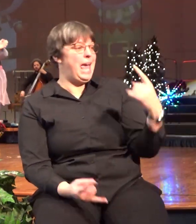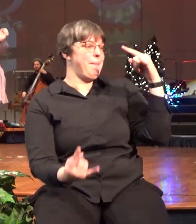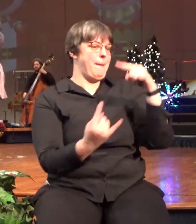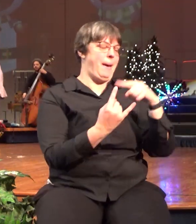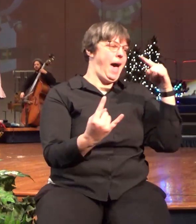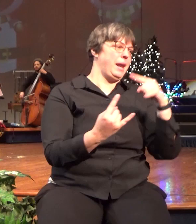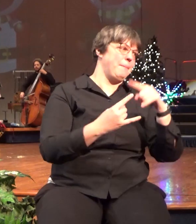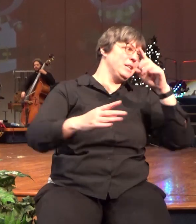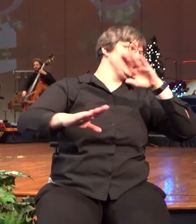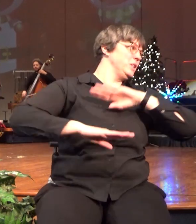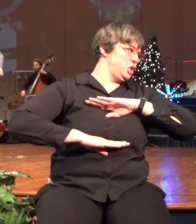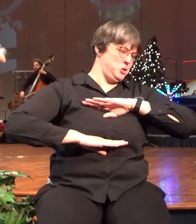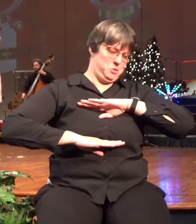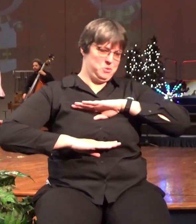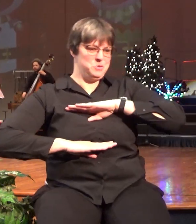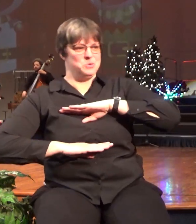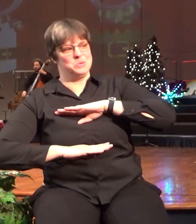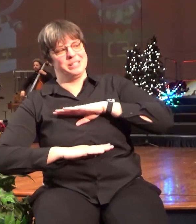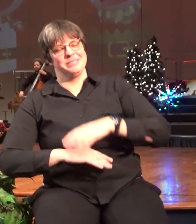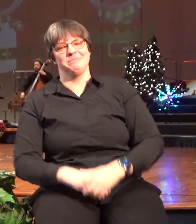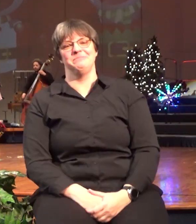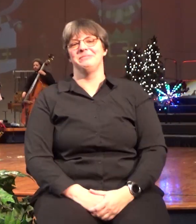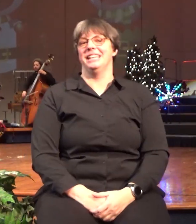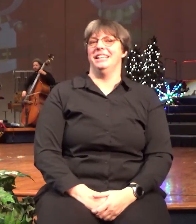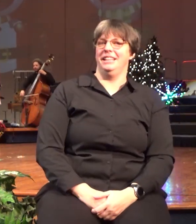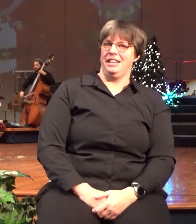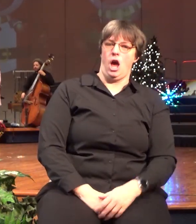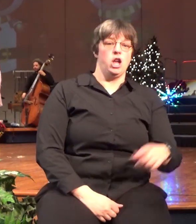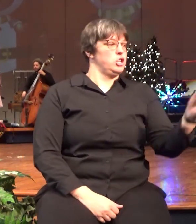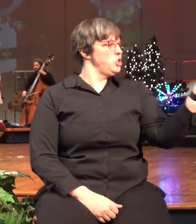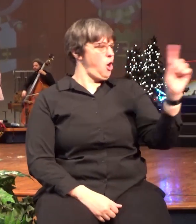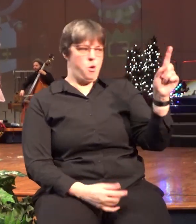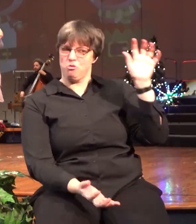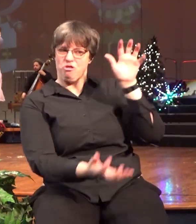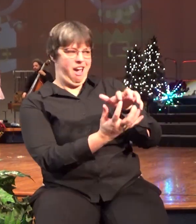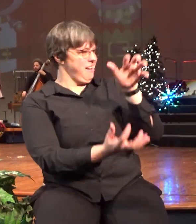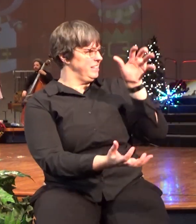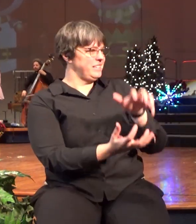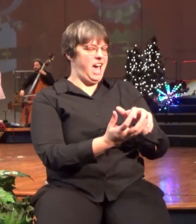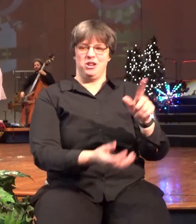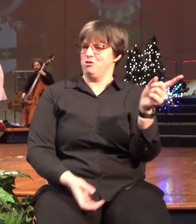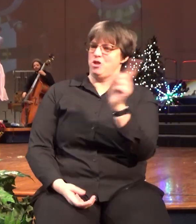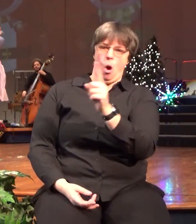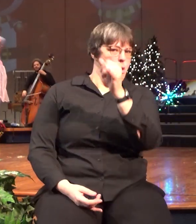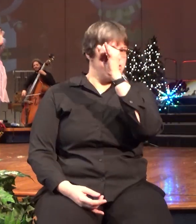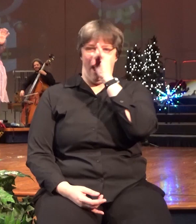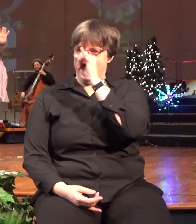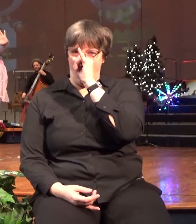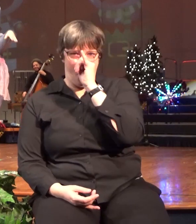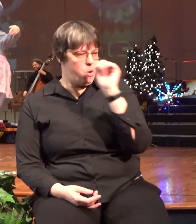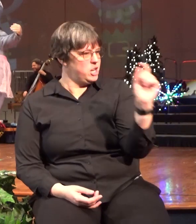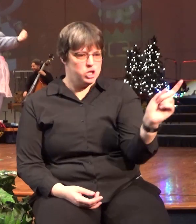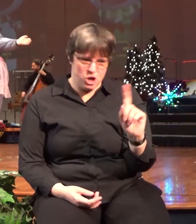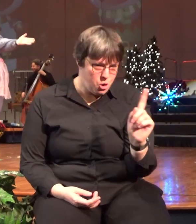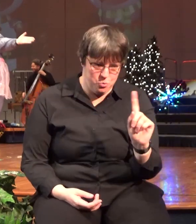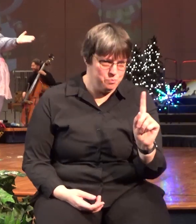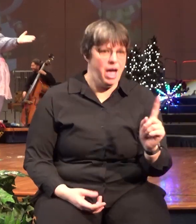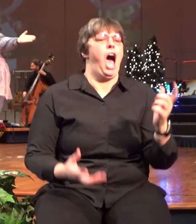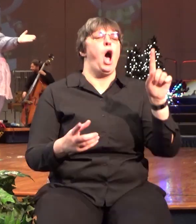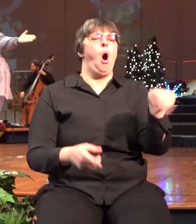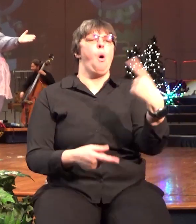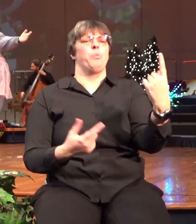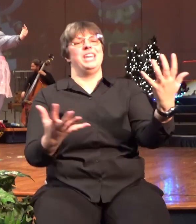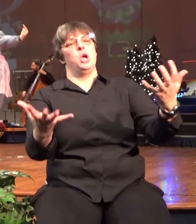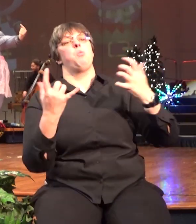a hippopotamus will do. No crocodiles, no rhinoceroses. I